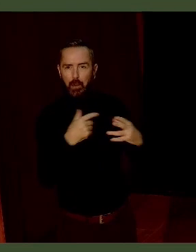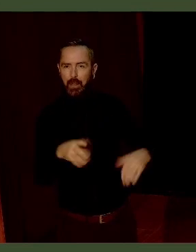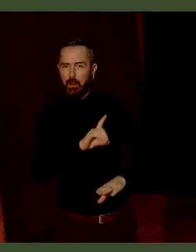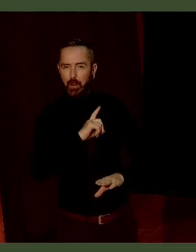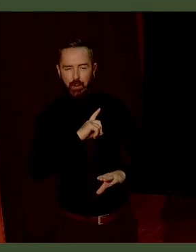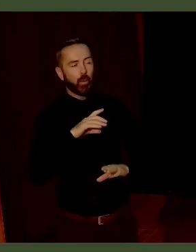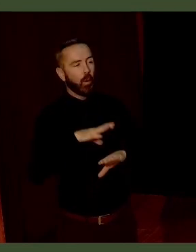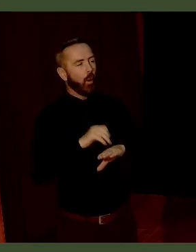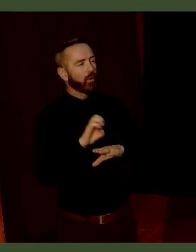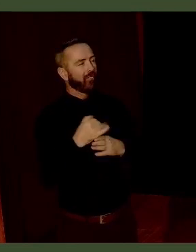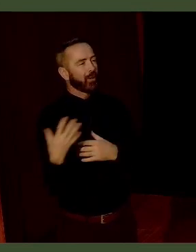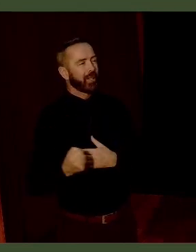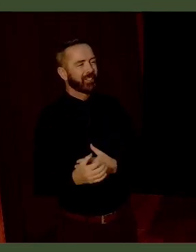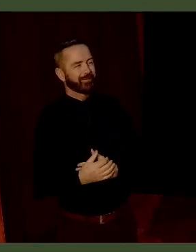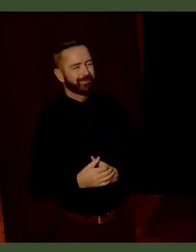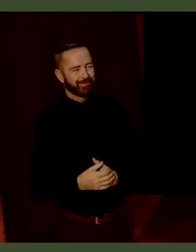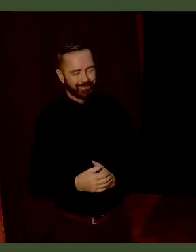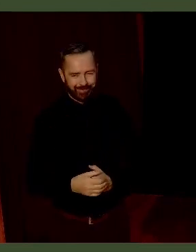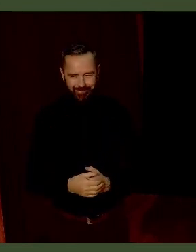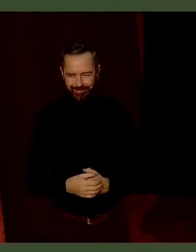did, you would be old enough for the pension.